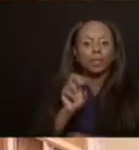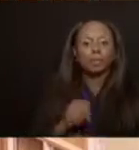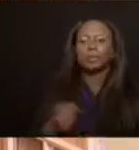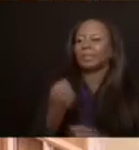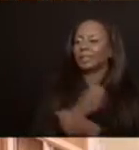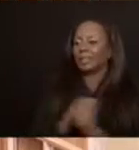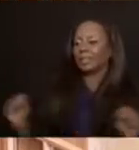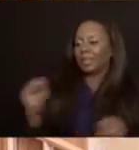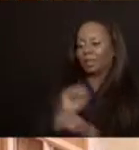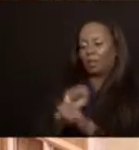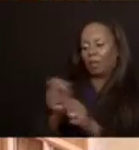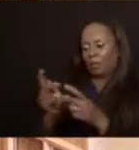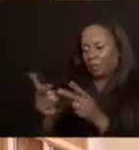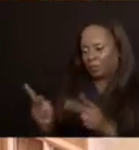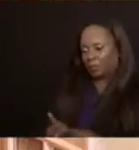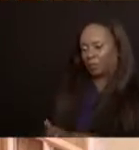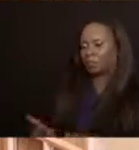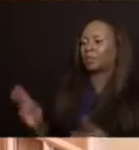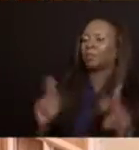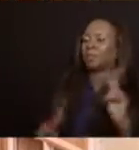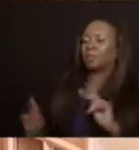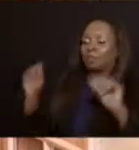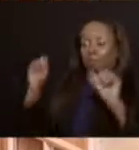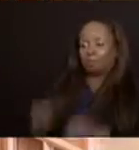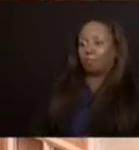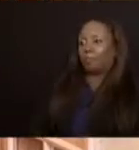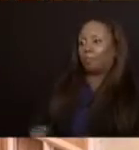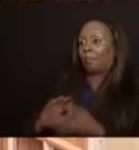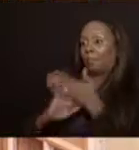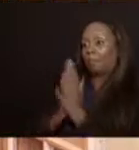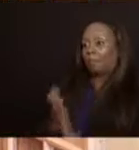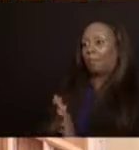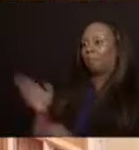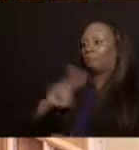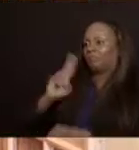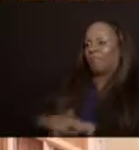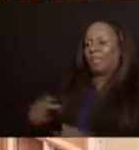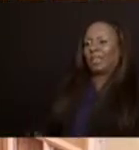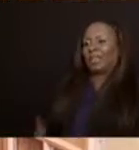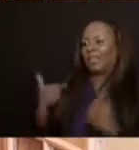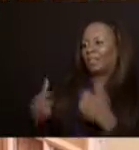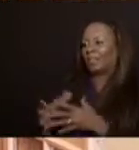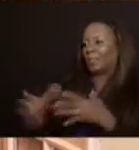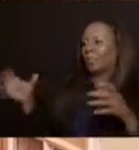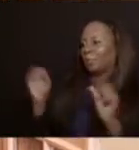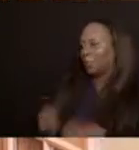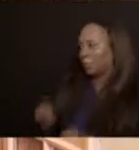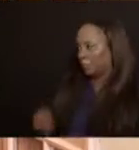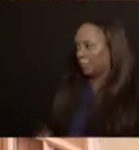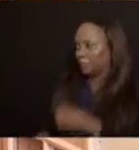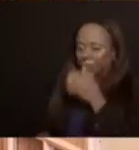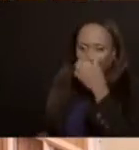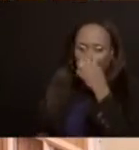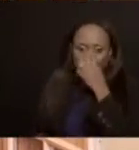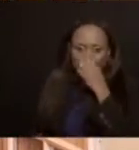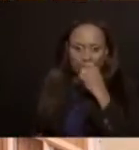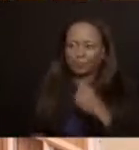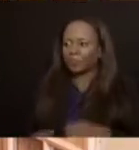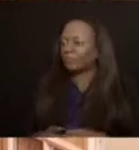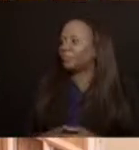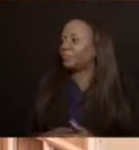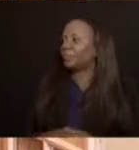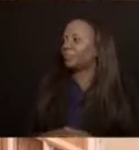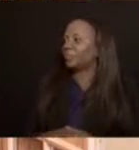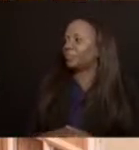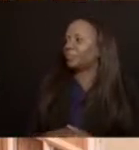safe zones, that people can get back as much of their life as possible. But what is likely to happen? And I say